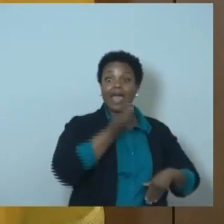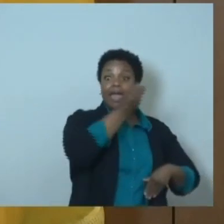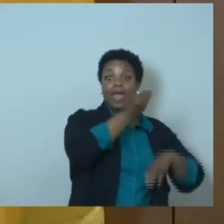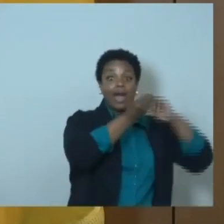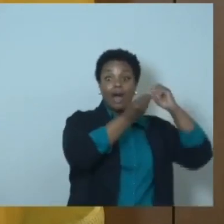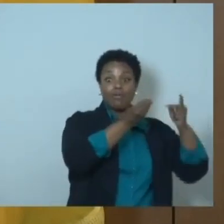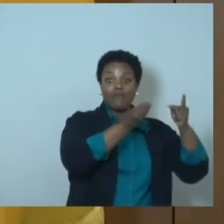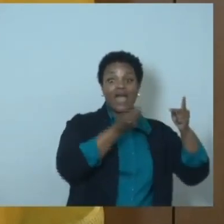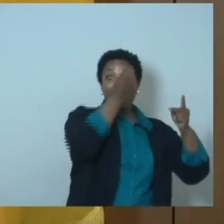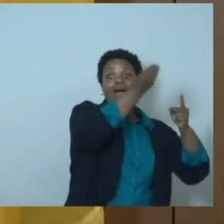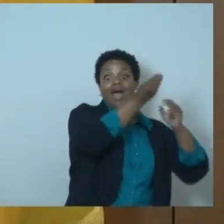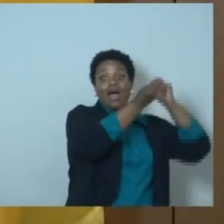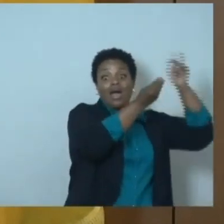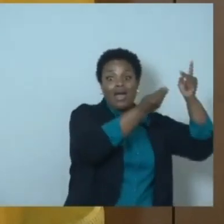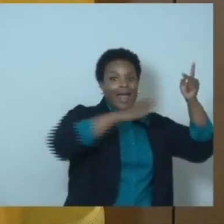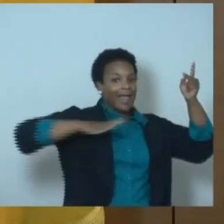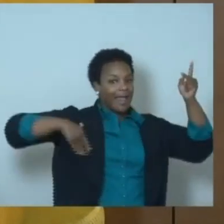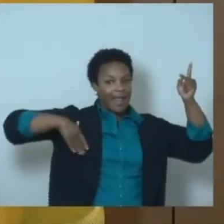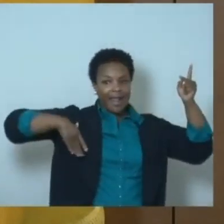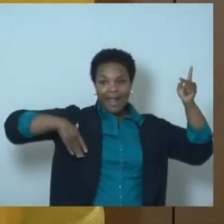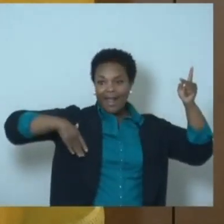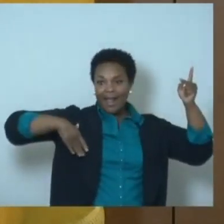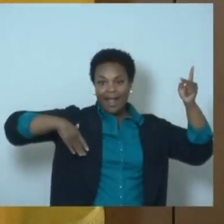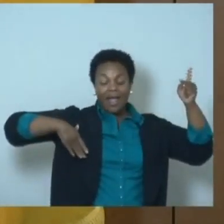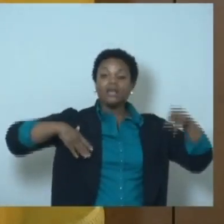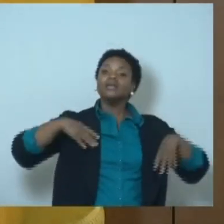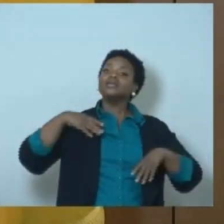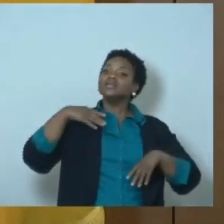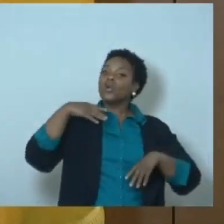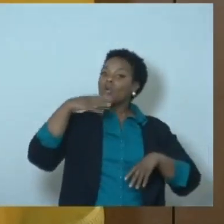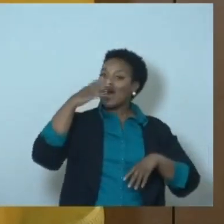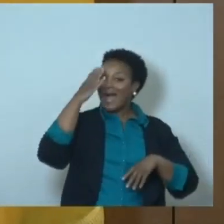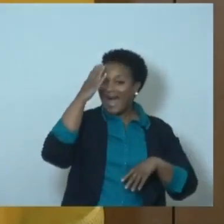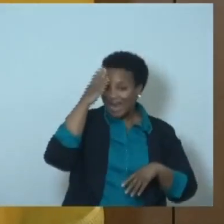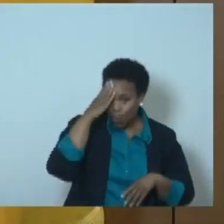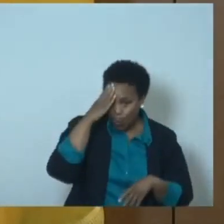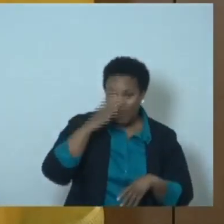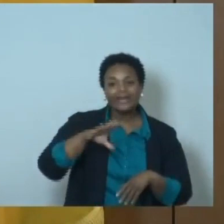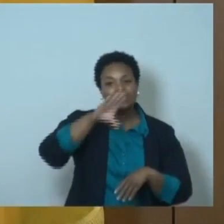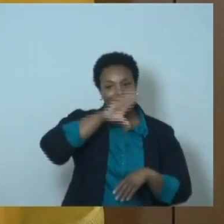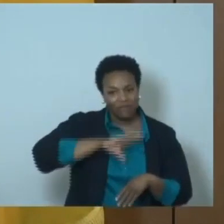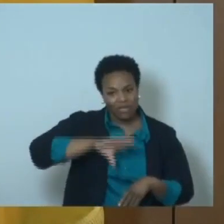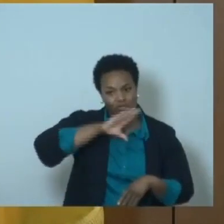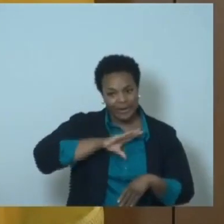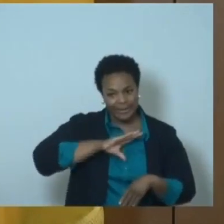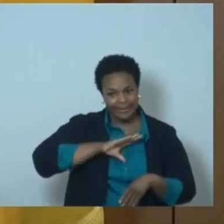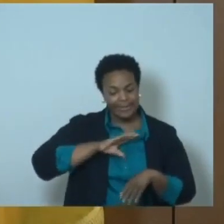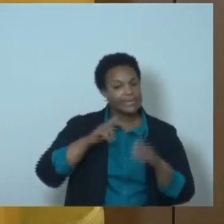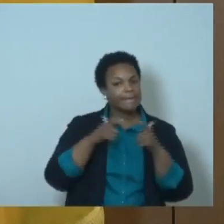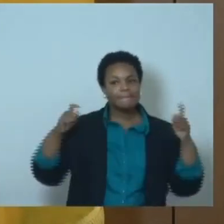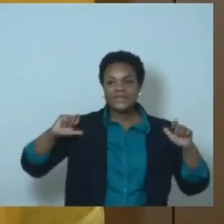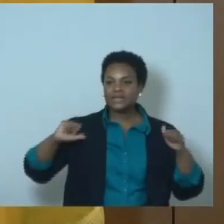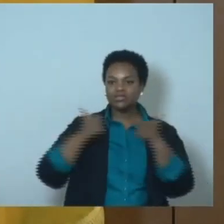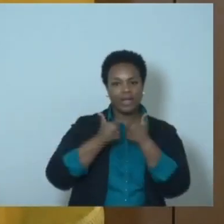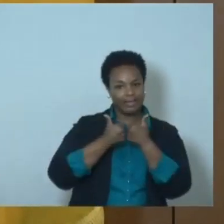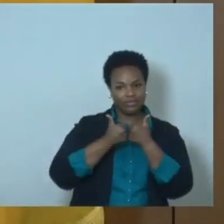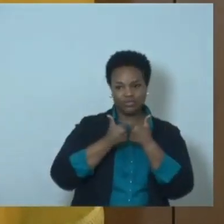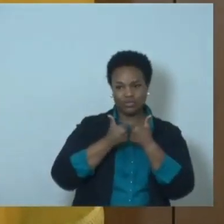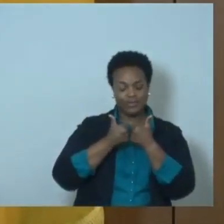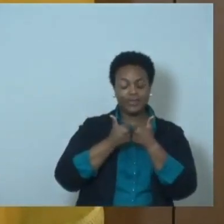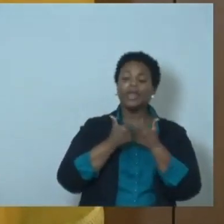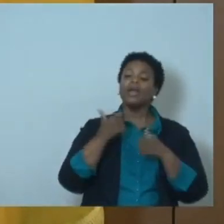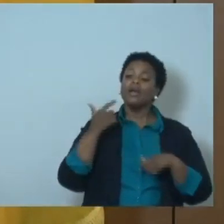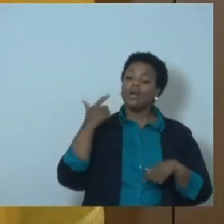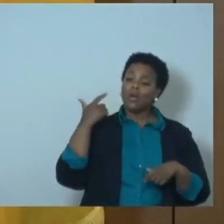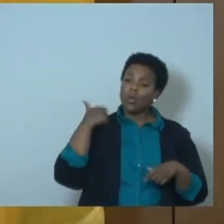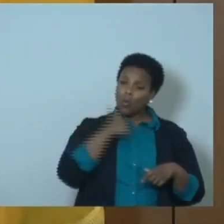new strategy. So it's a place of considerable frustration and challenge. Clear to us